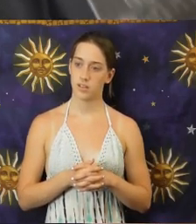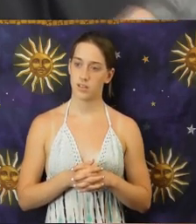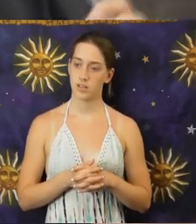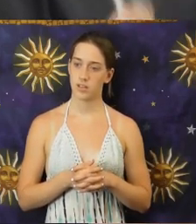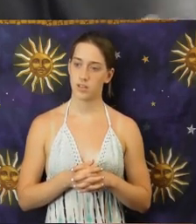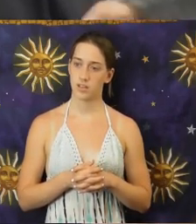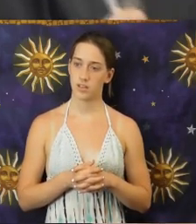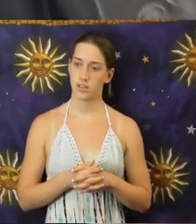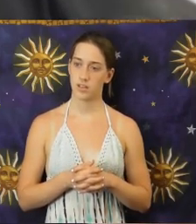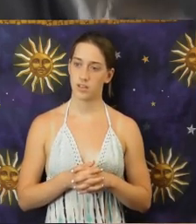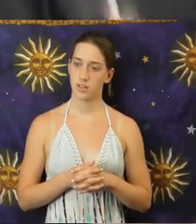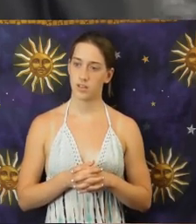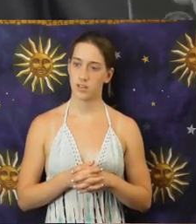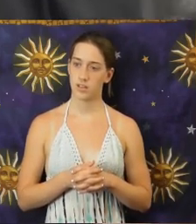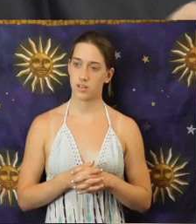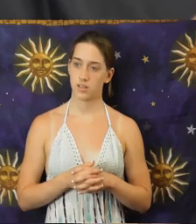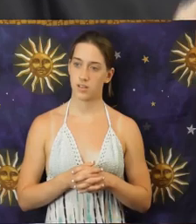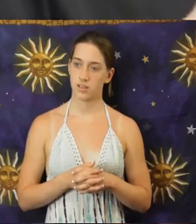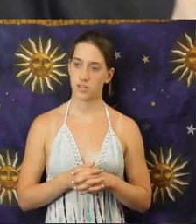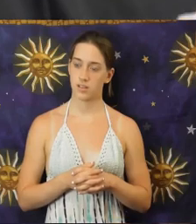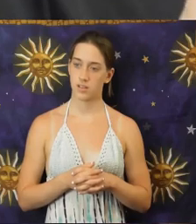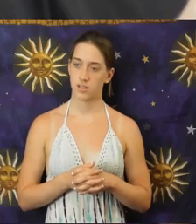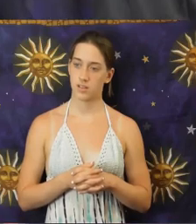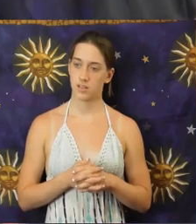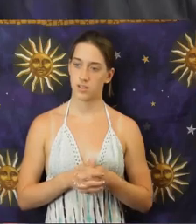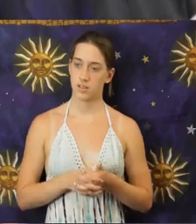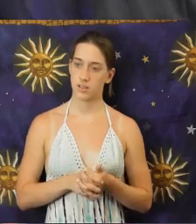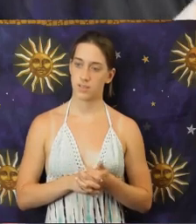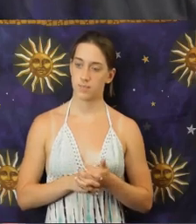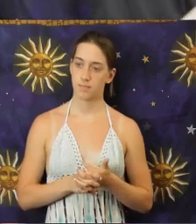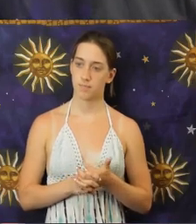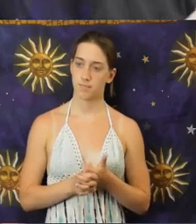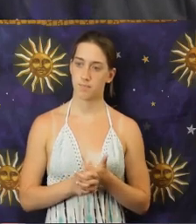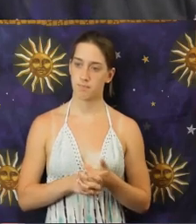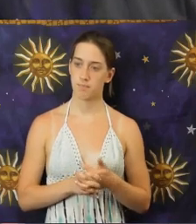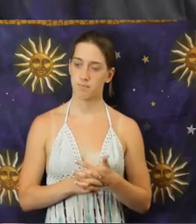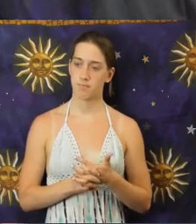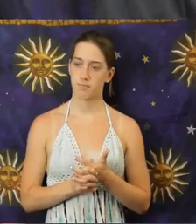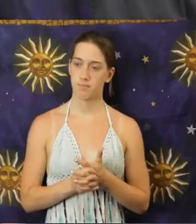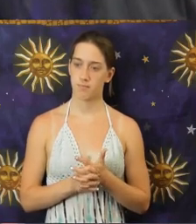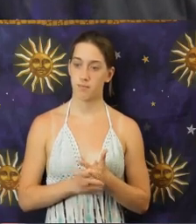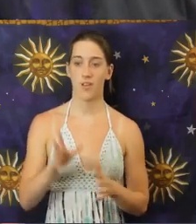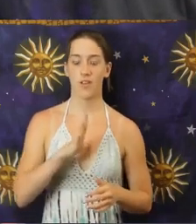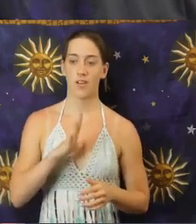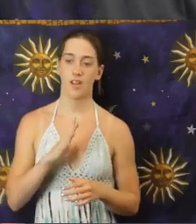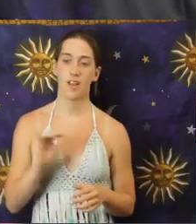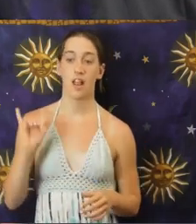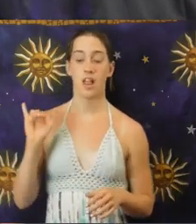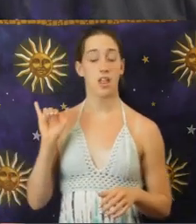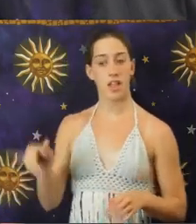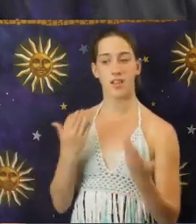I could do this every time, but that's just what it is. Just the spots of this hair wet.